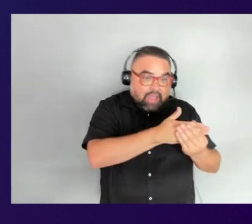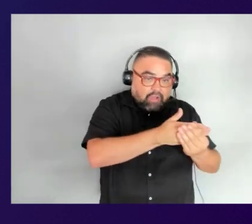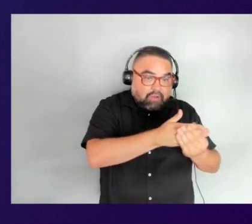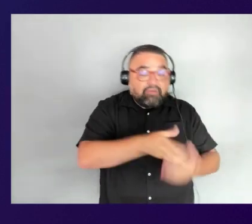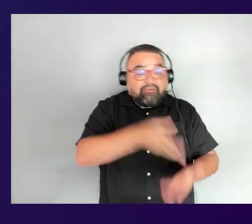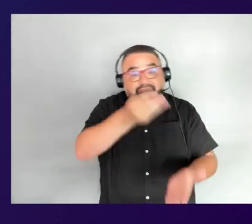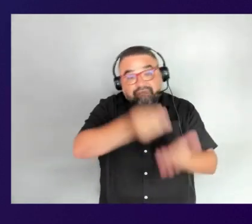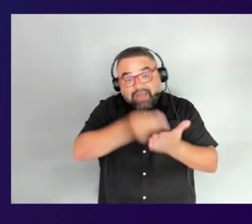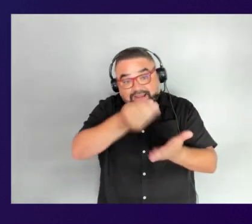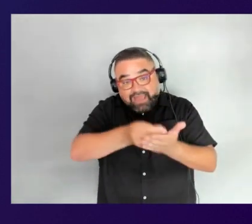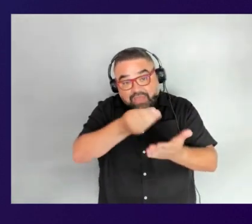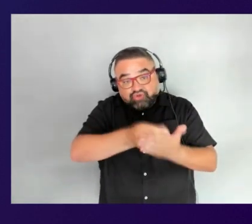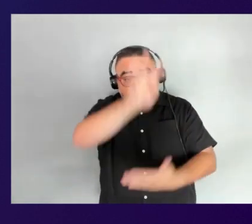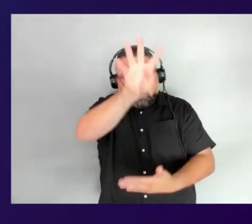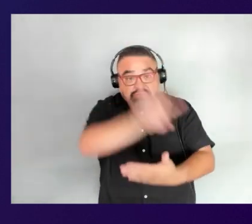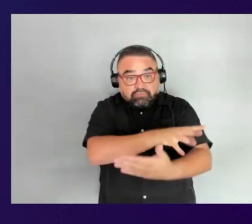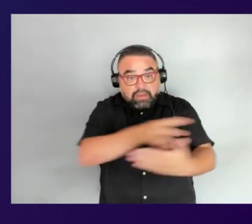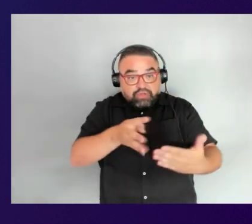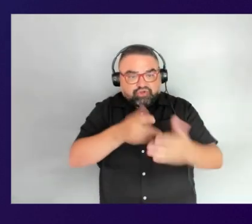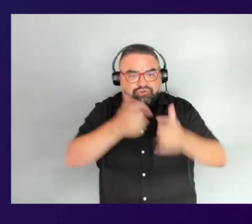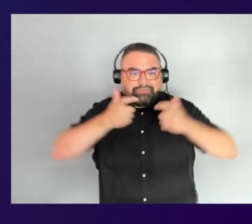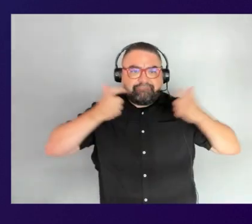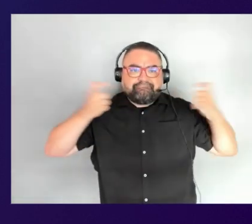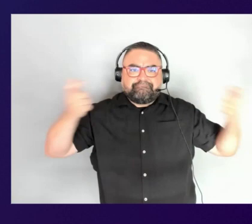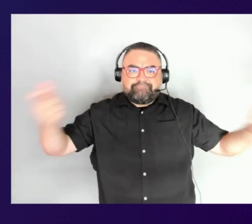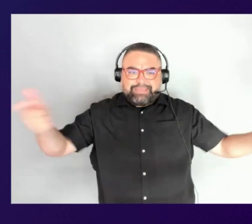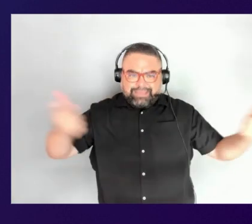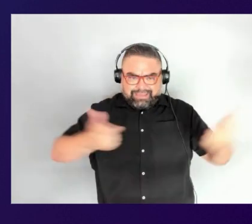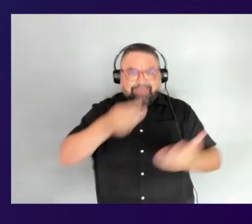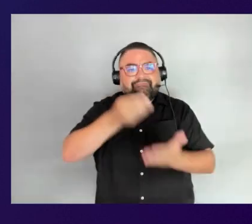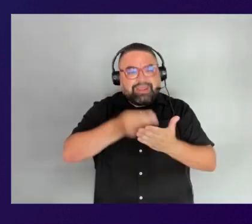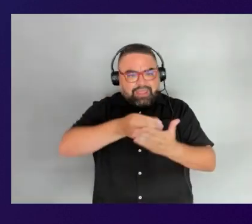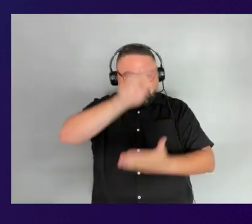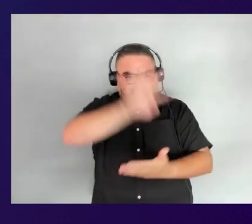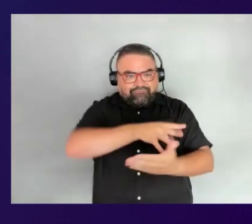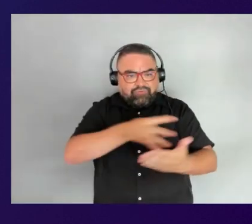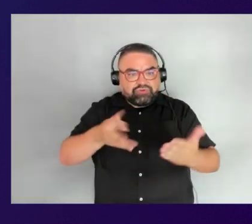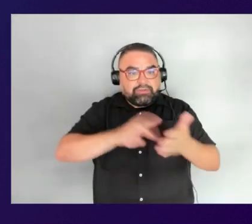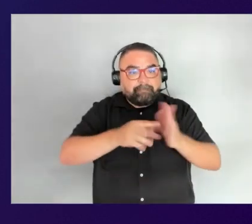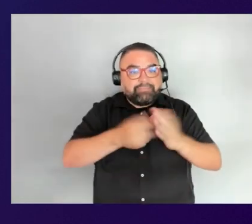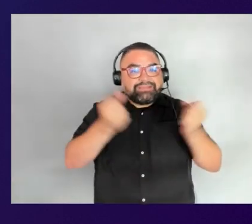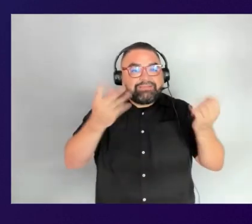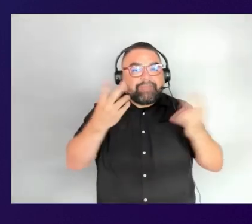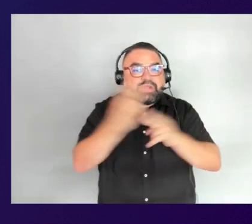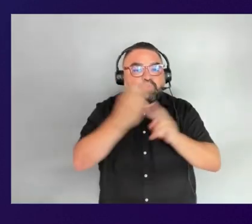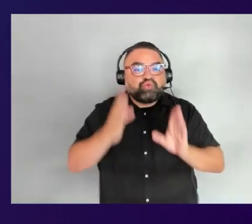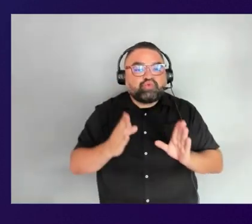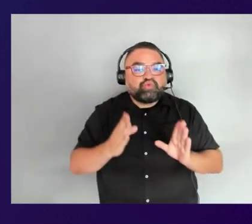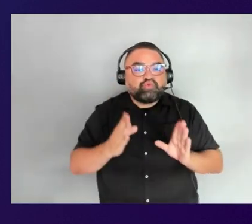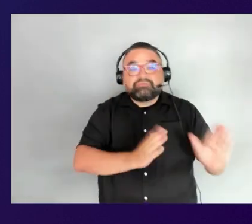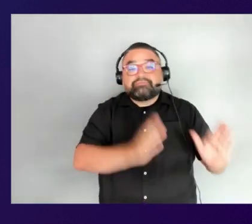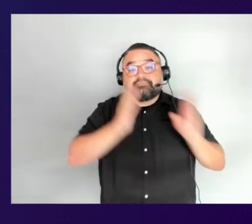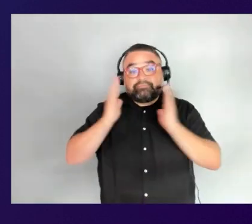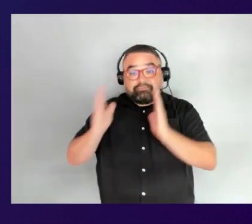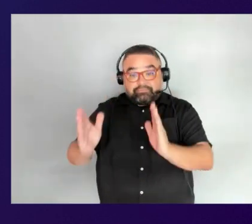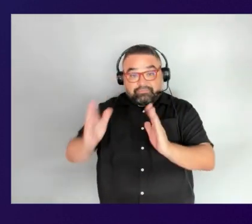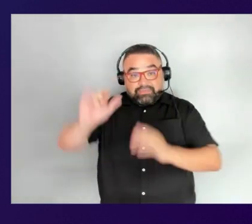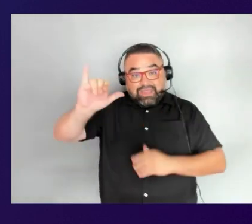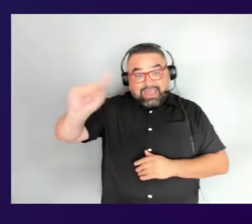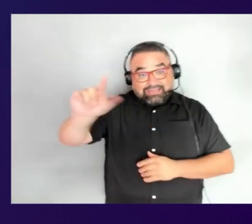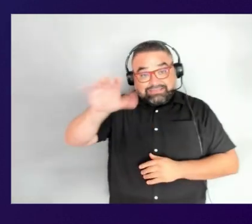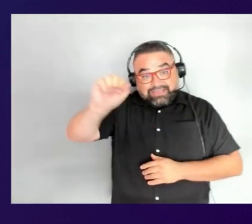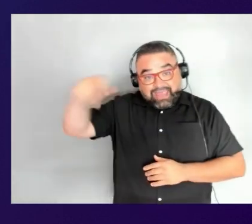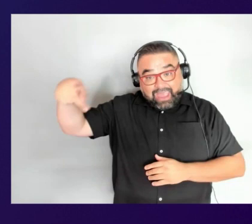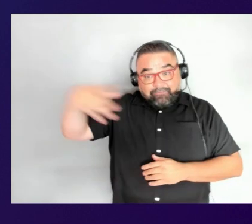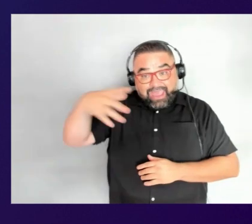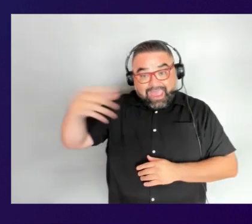spreadsheets, large financial spreadsheets where you need to be able to serve files across multiple users. Then we also have IT applications and databases,